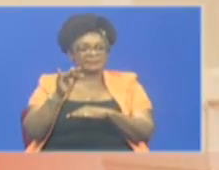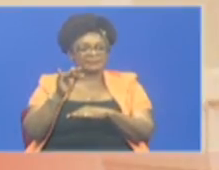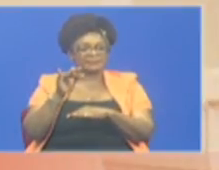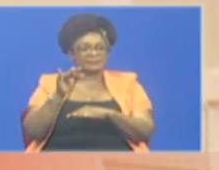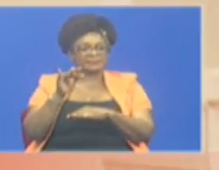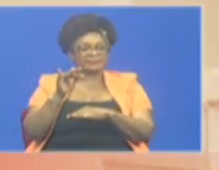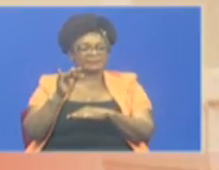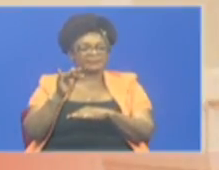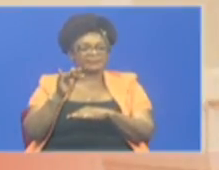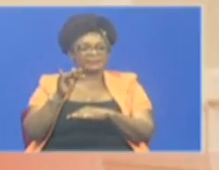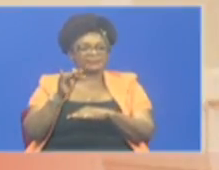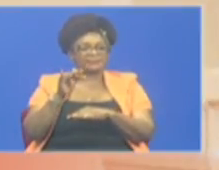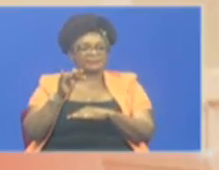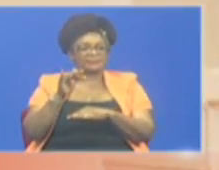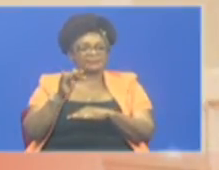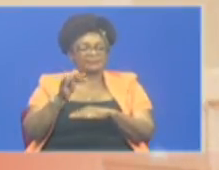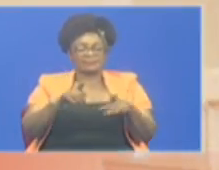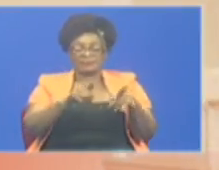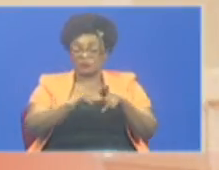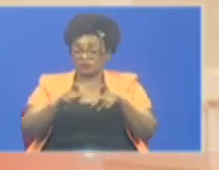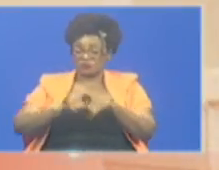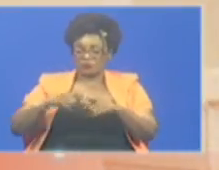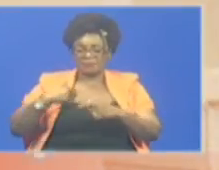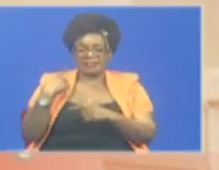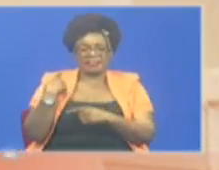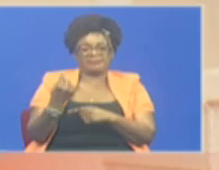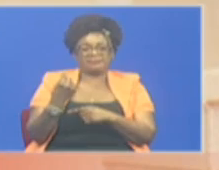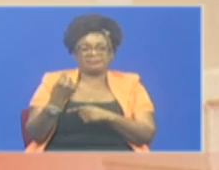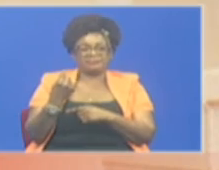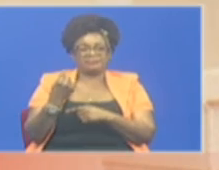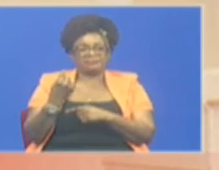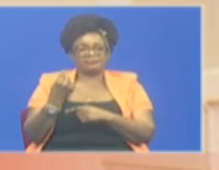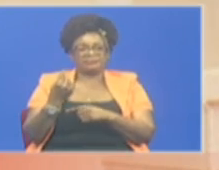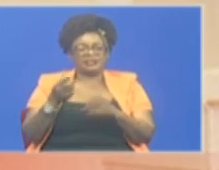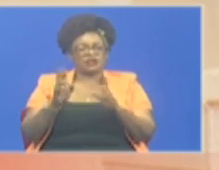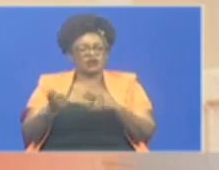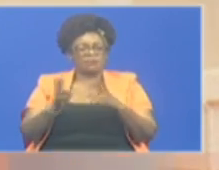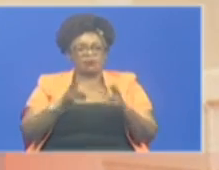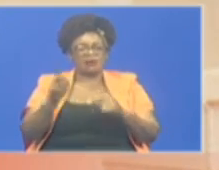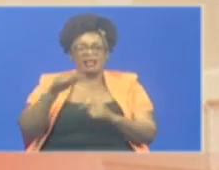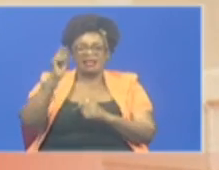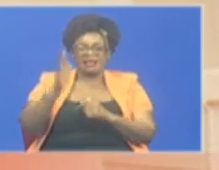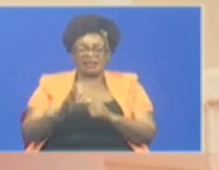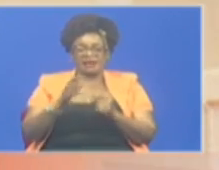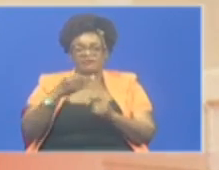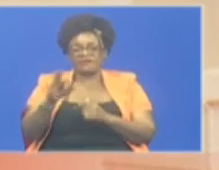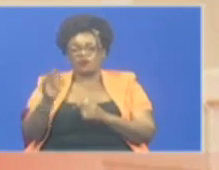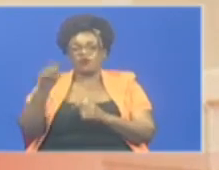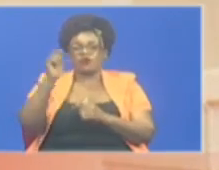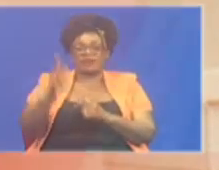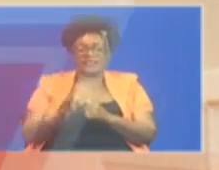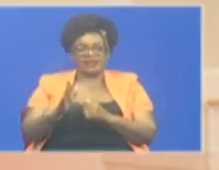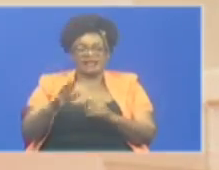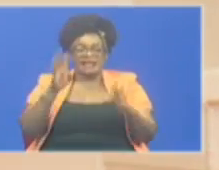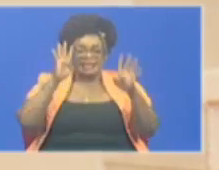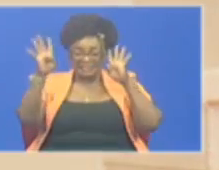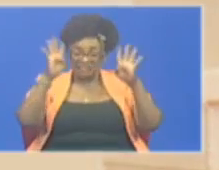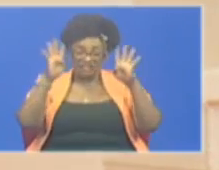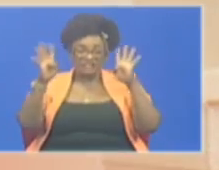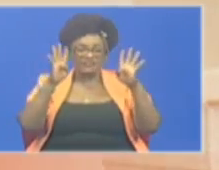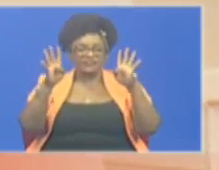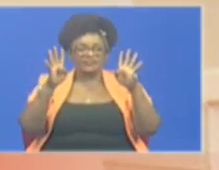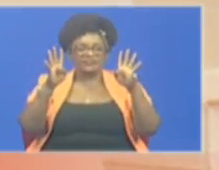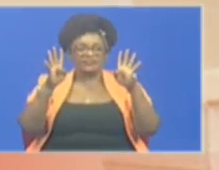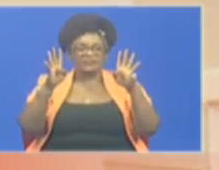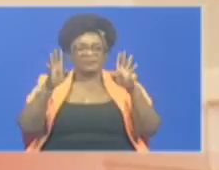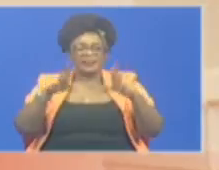I have also recently learned that in our usual Kenyans for Kenyan manner, an initiative called the